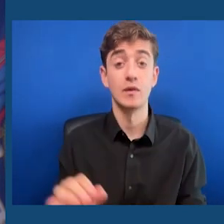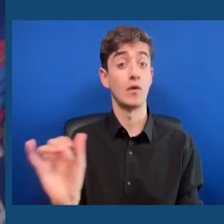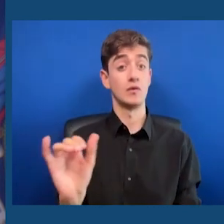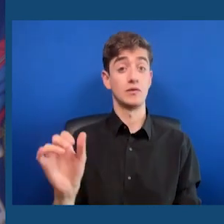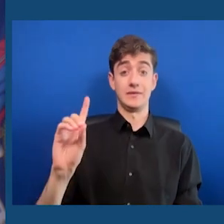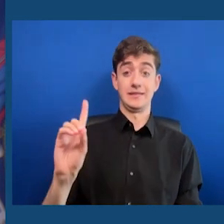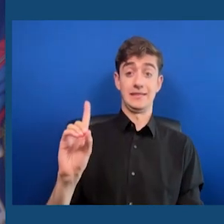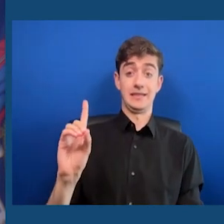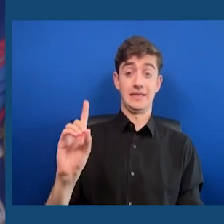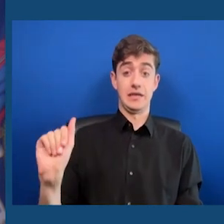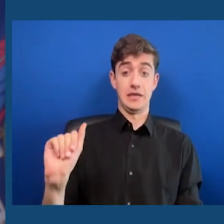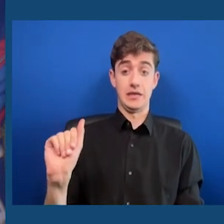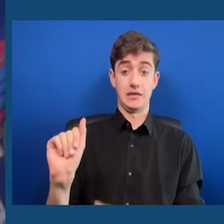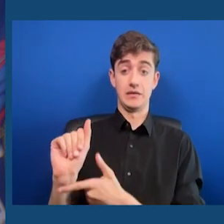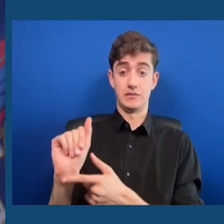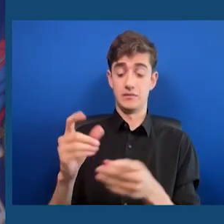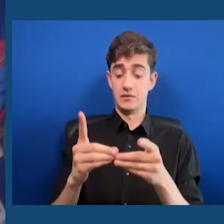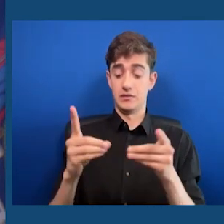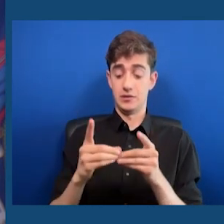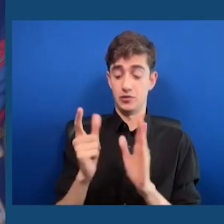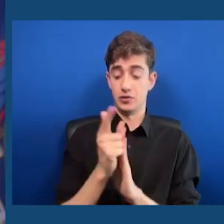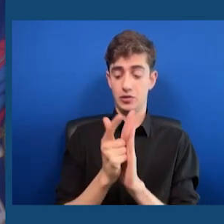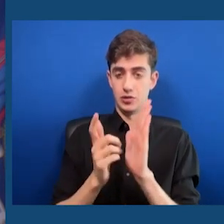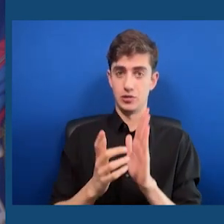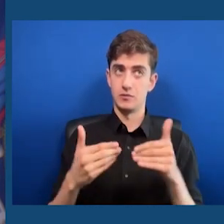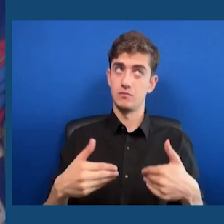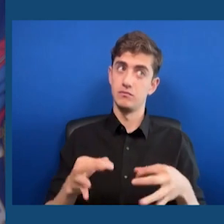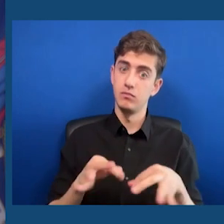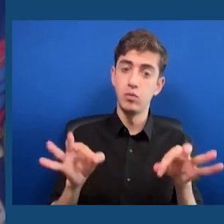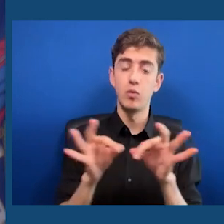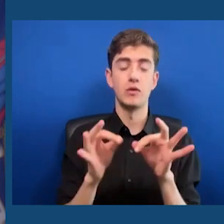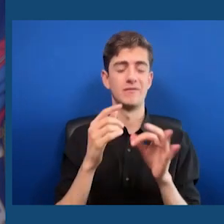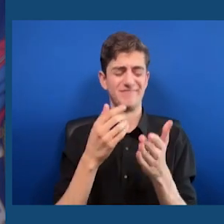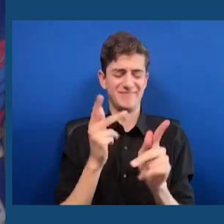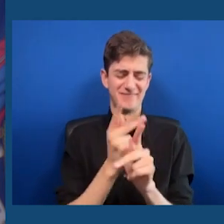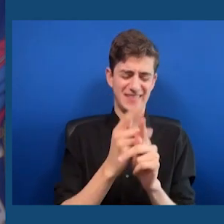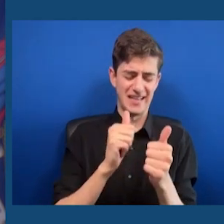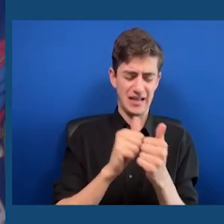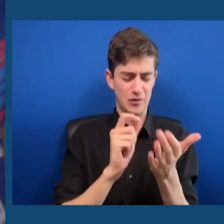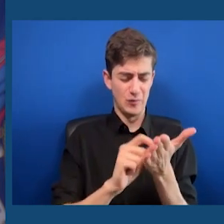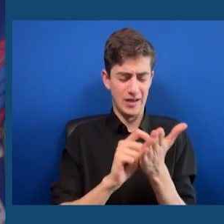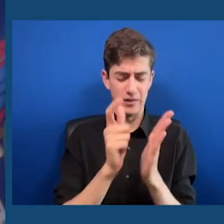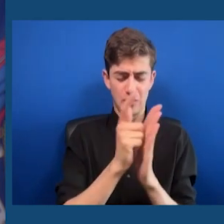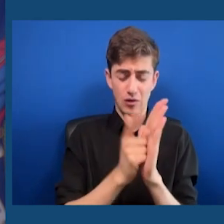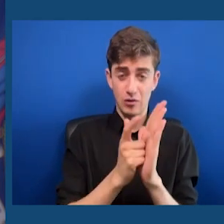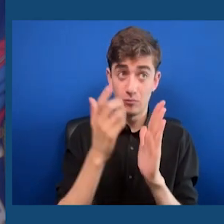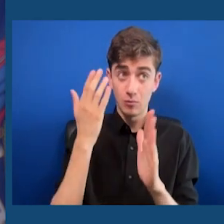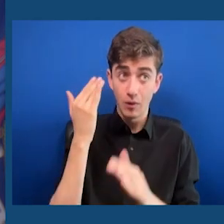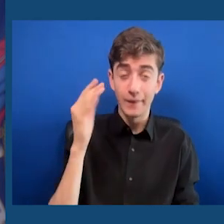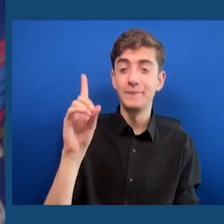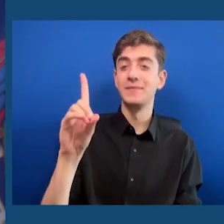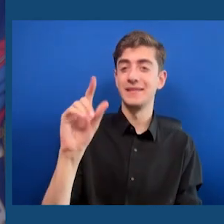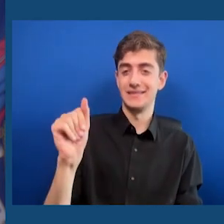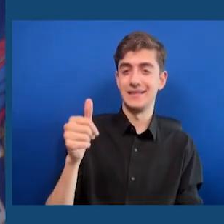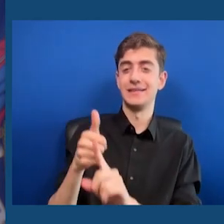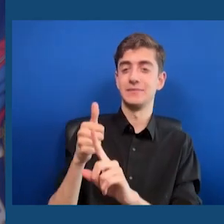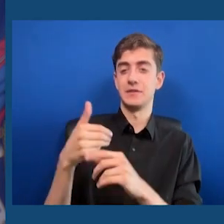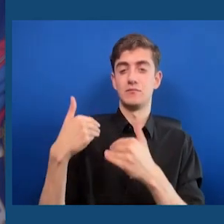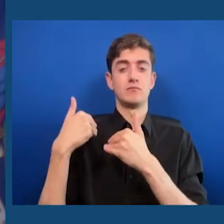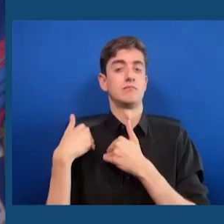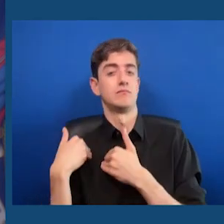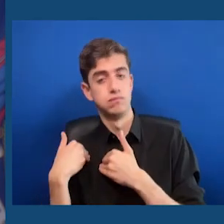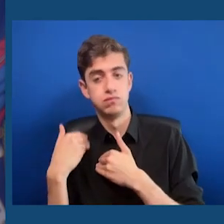attorneys in helping draft the laws because they'll be the ones who enforce them. District Attorney Eric Gonzalez from Brooklyn, please stand.